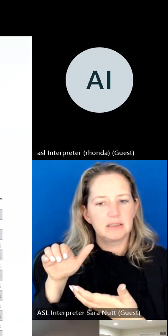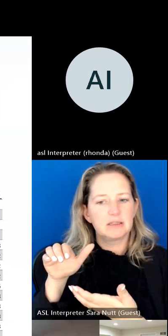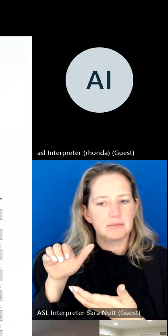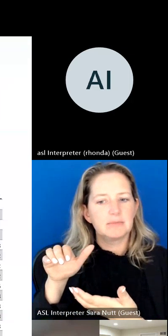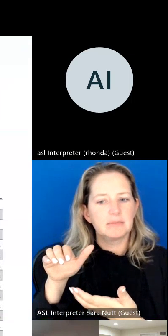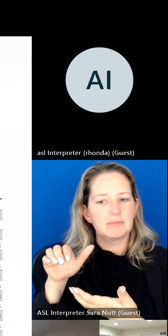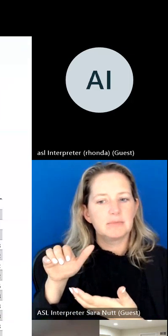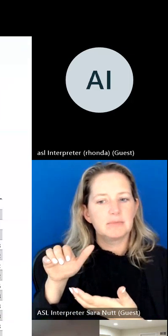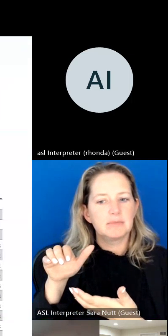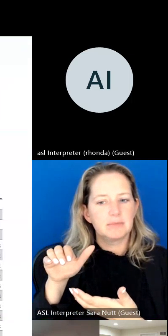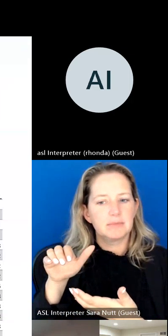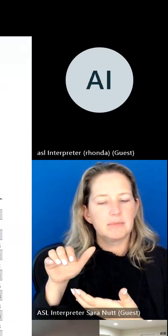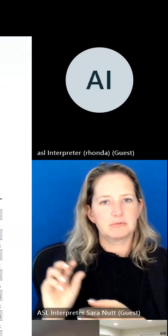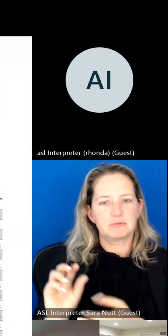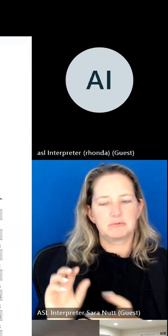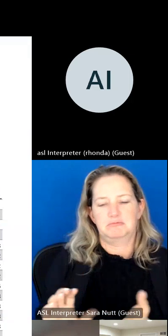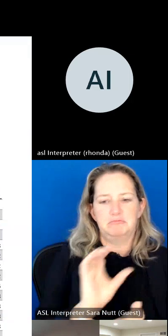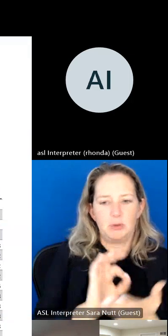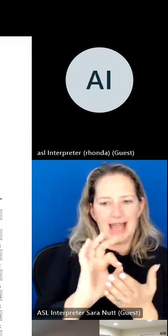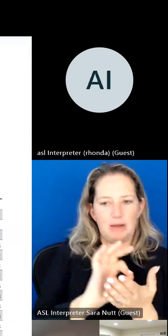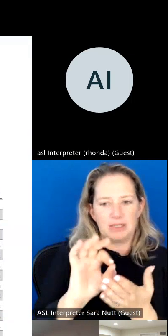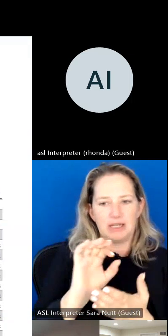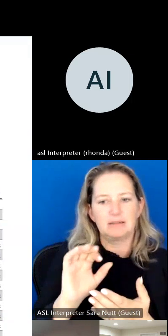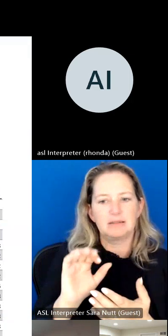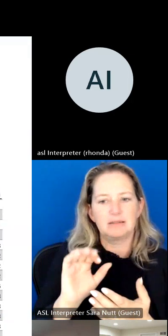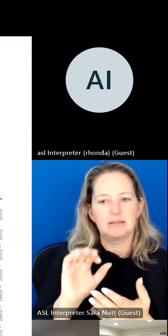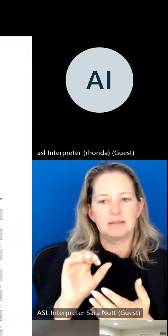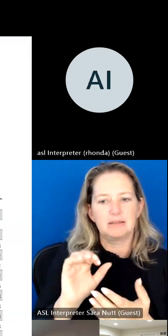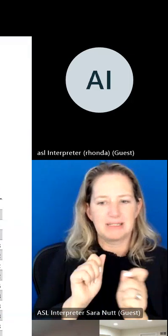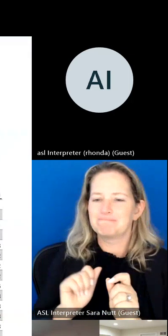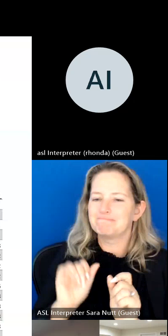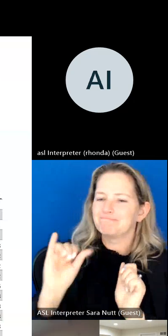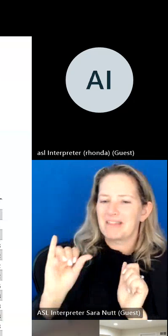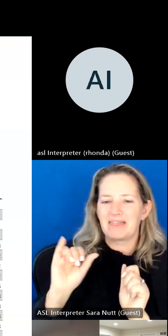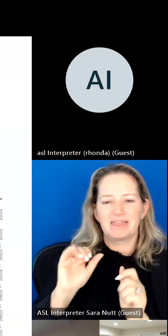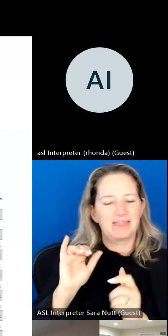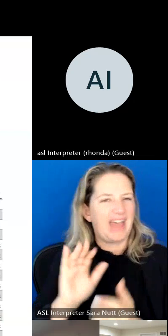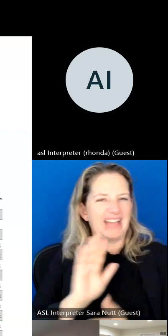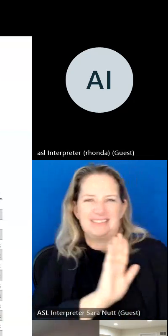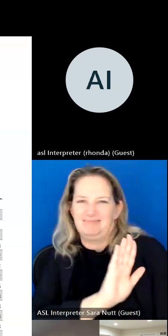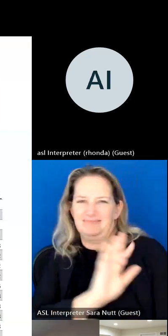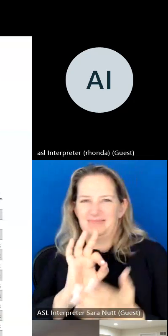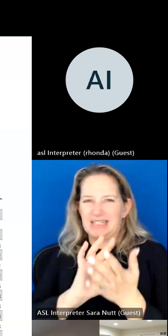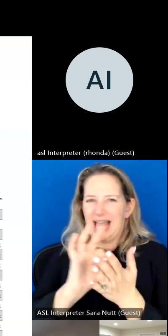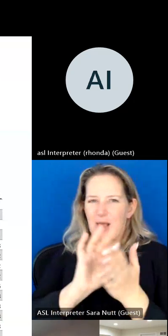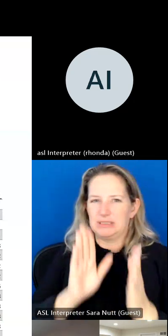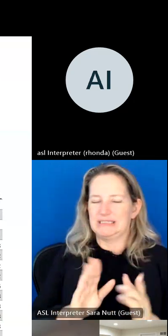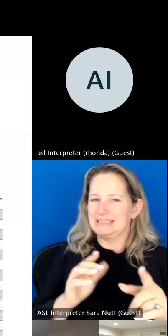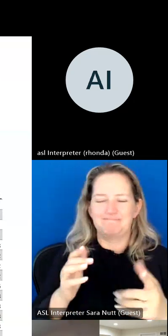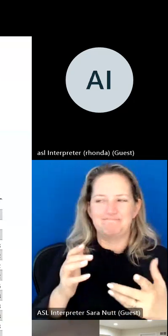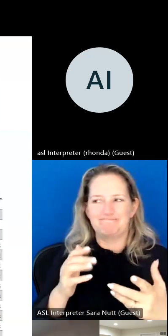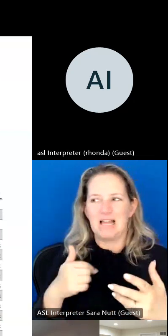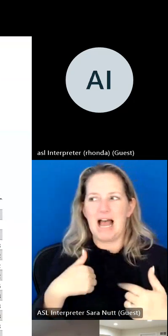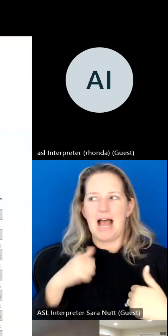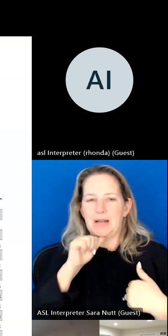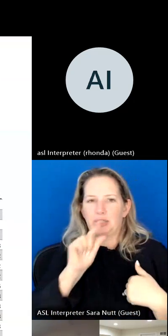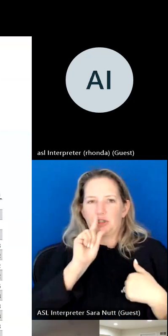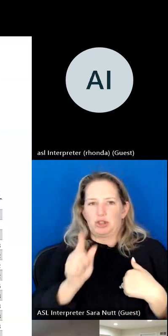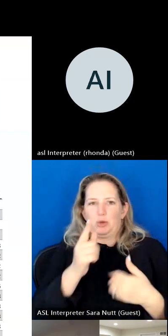again squarely in the accounting, and you're kind of at the edges of my competence on what gets recorded into